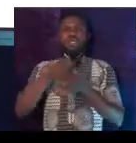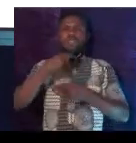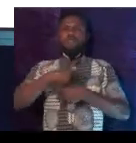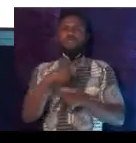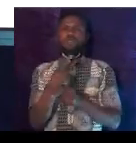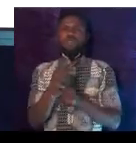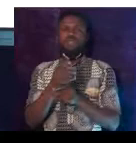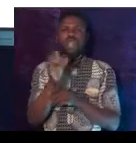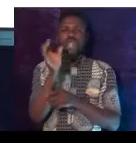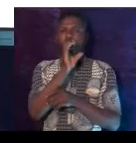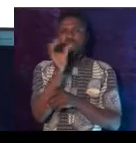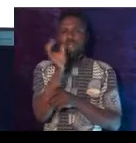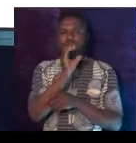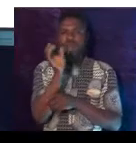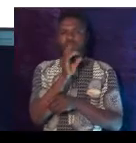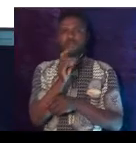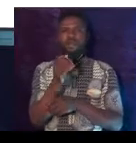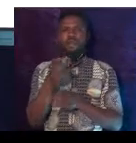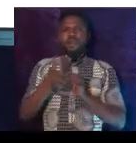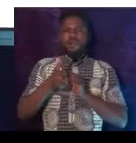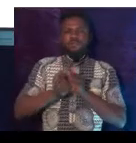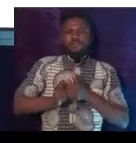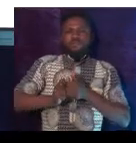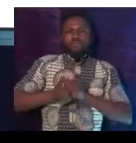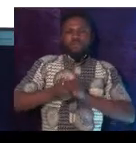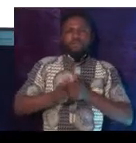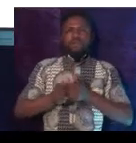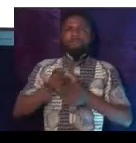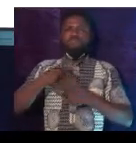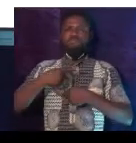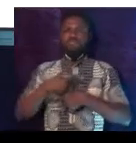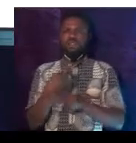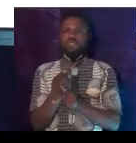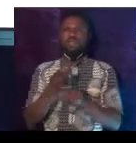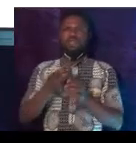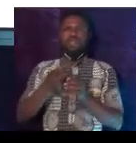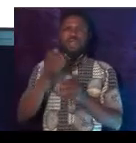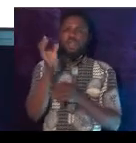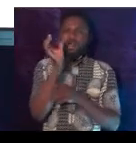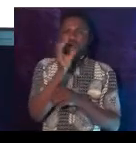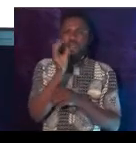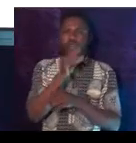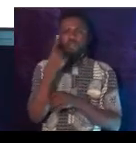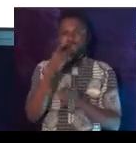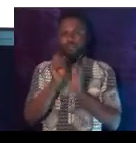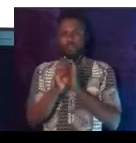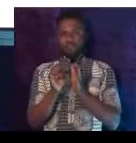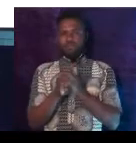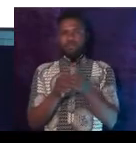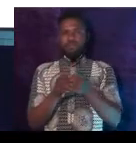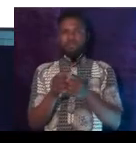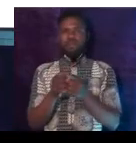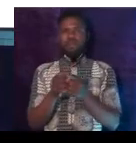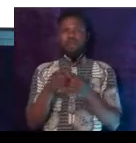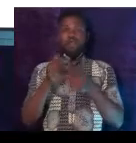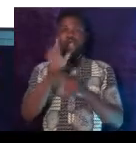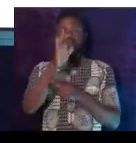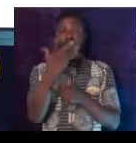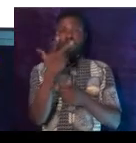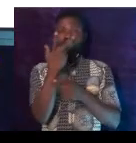friction produces heat. What did I say? Friction produces heat. Let's practicalize